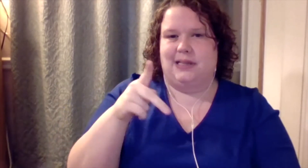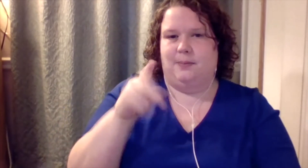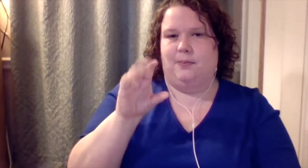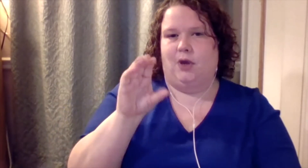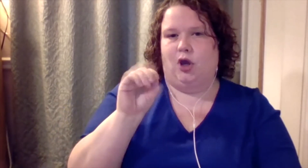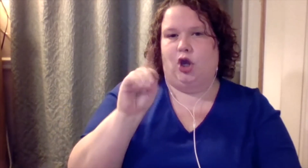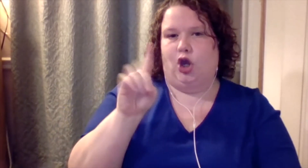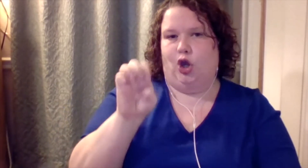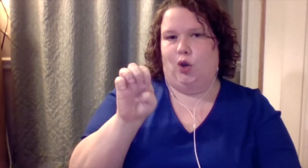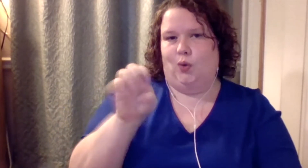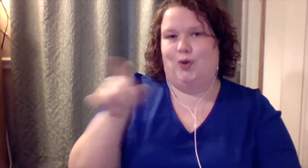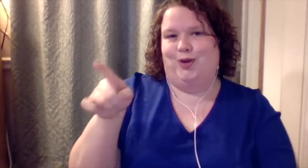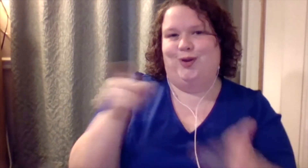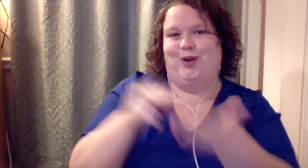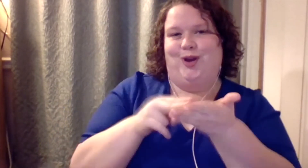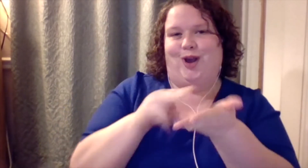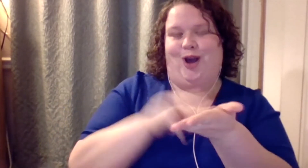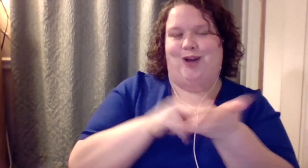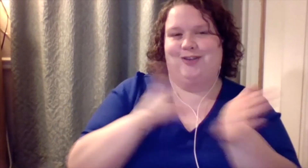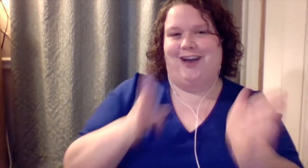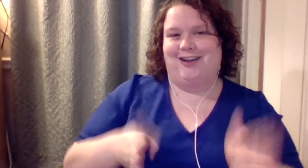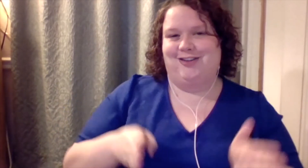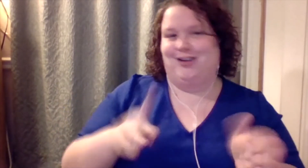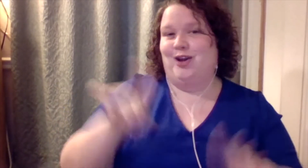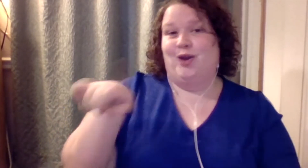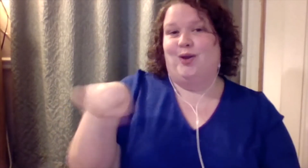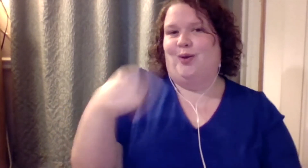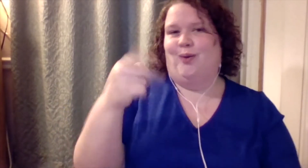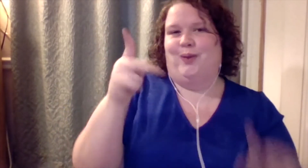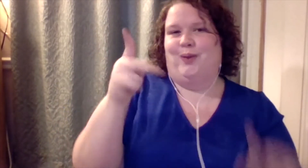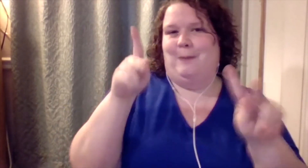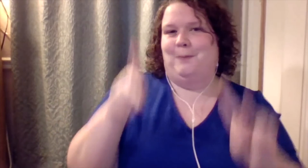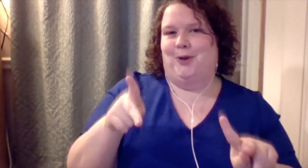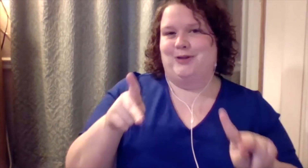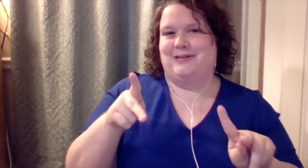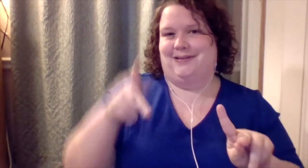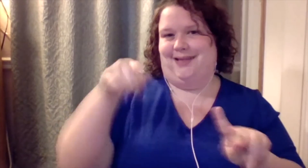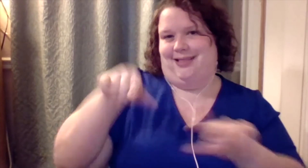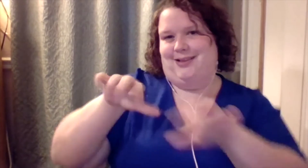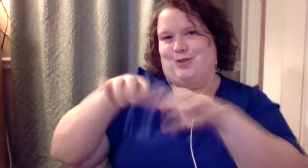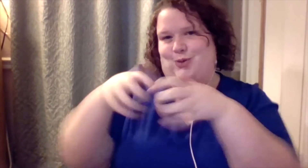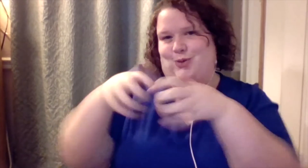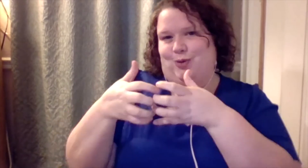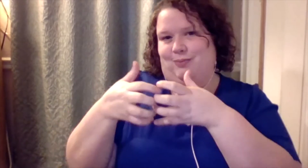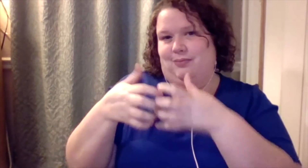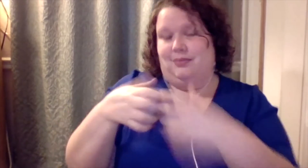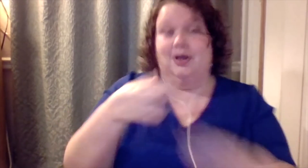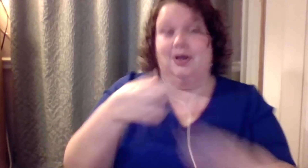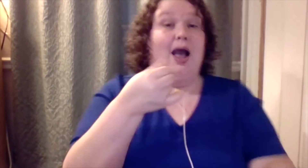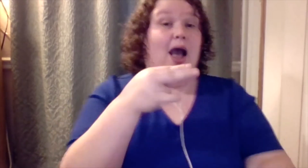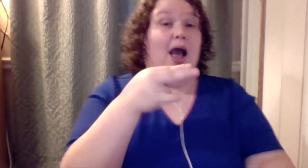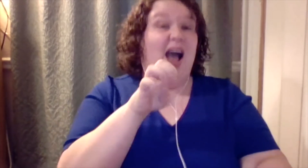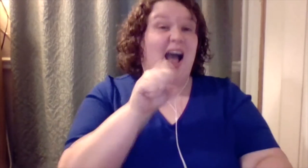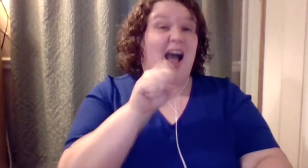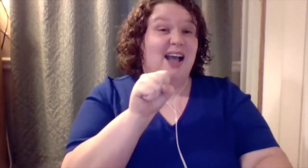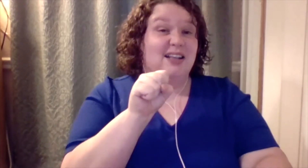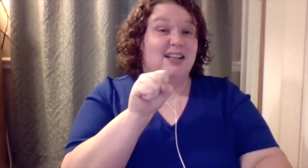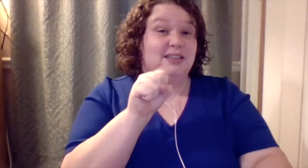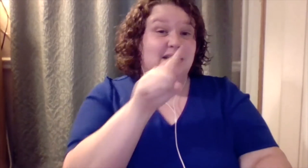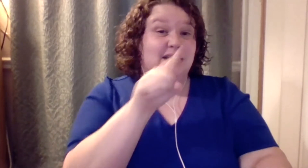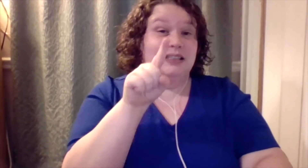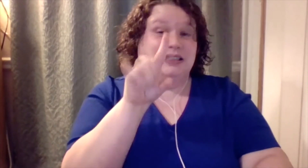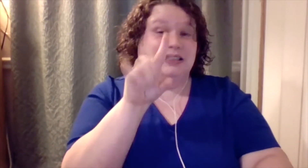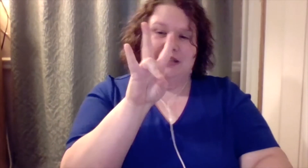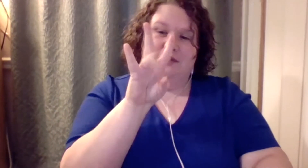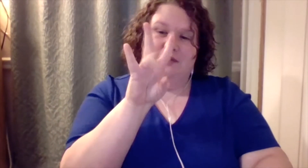codes in Waco. I think you're the only person on this call that does. Isn't Hines in 04? Yes.